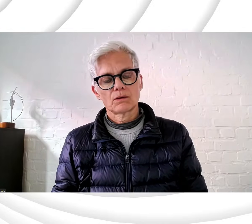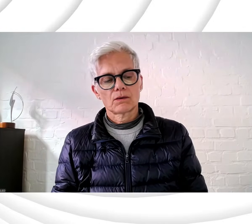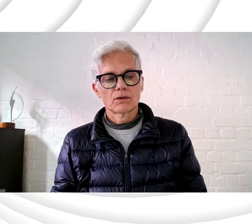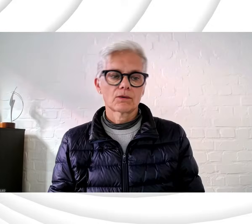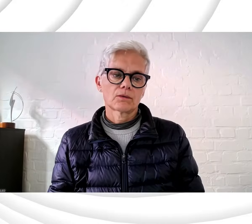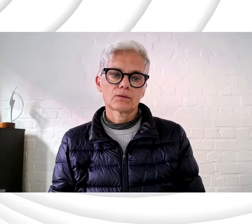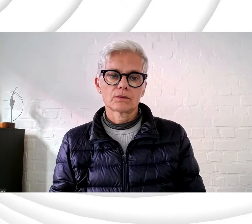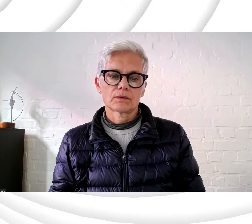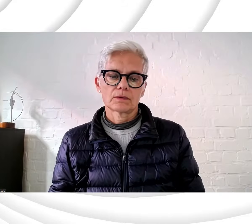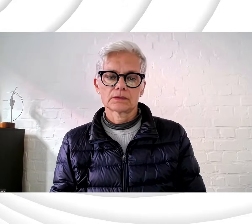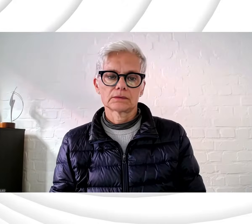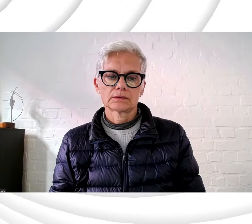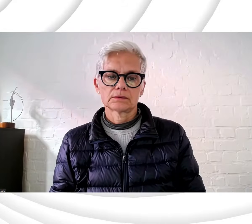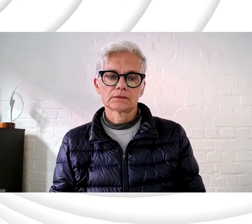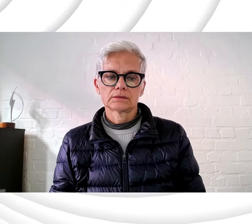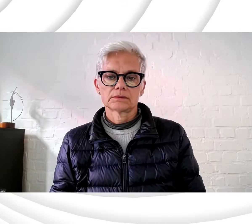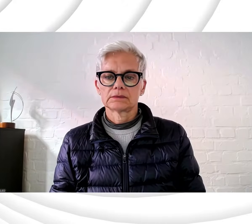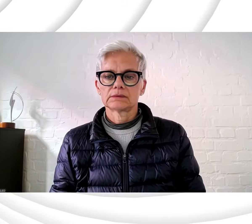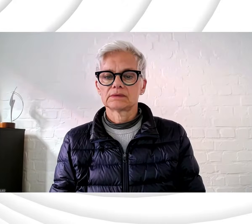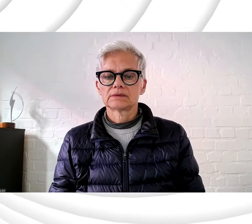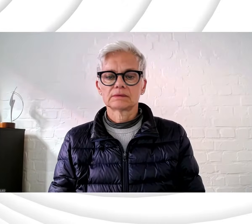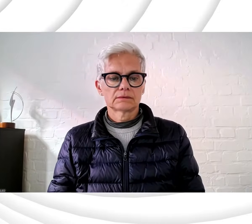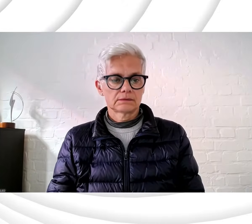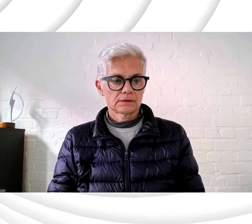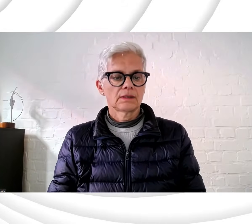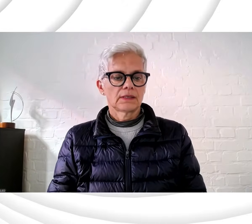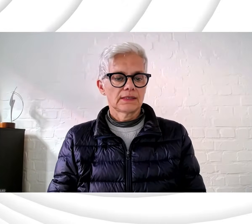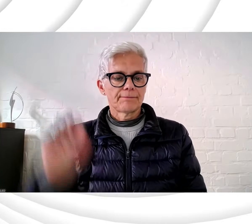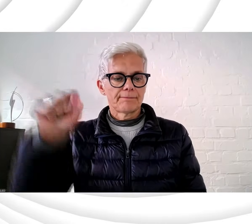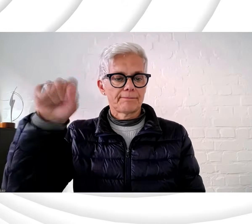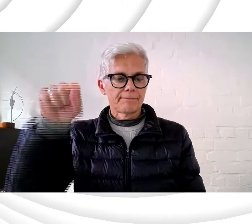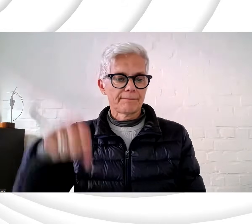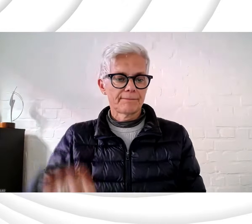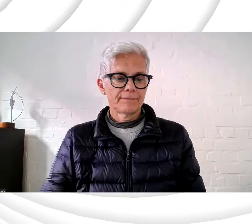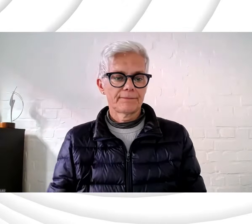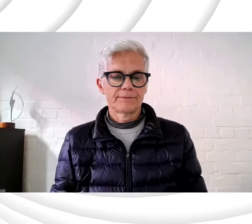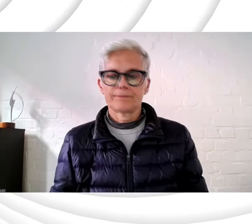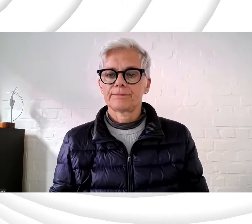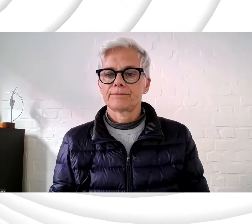come through. Have you unmuted yourself?